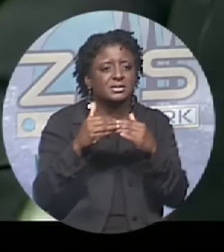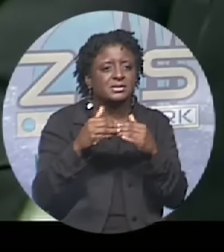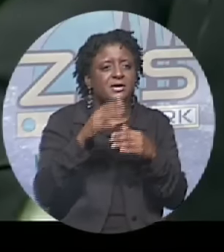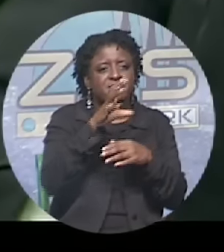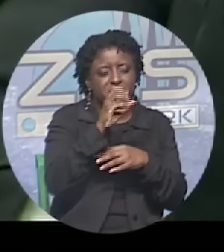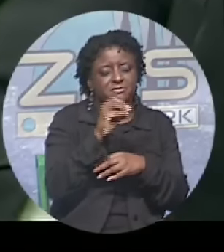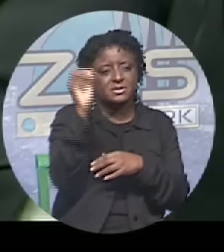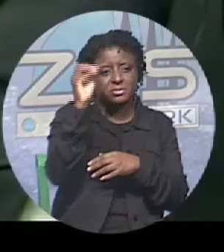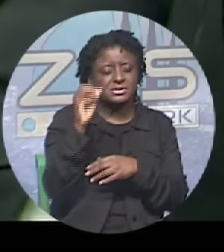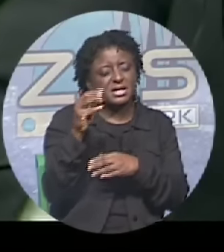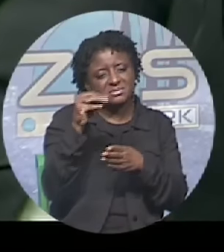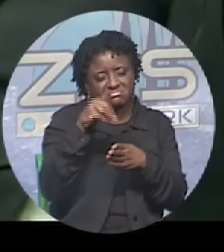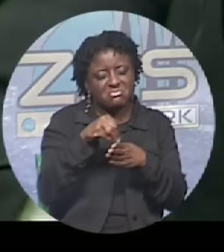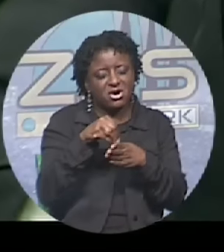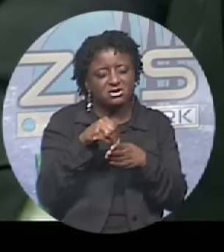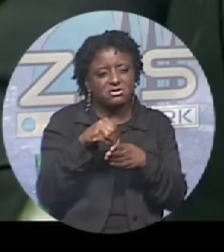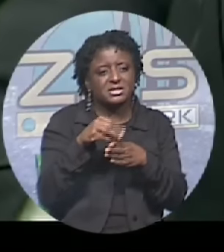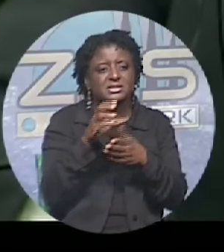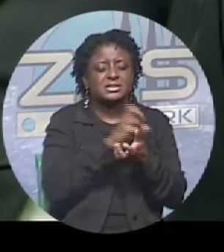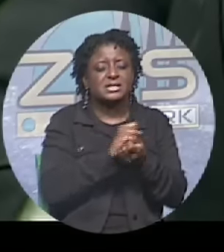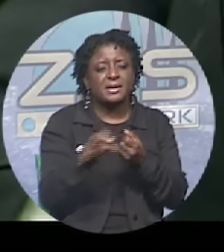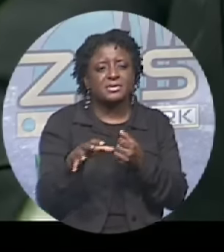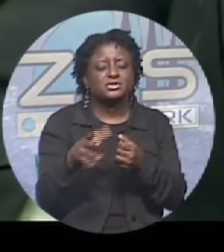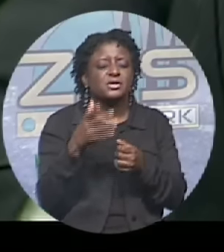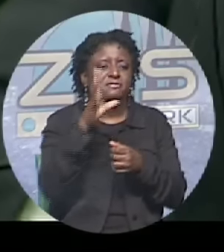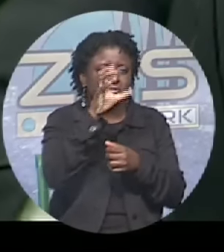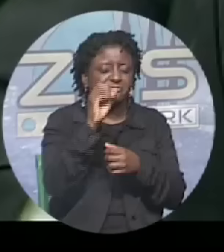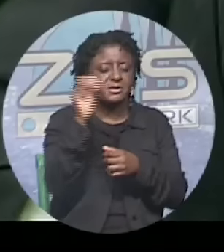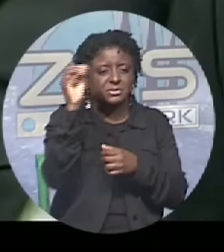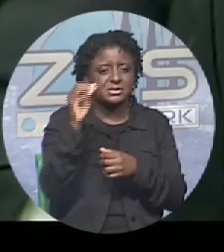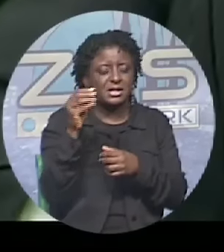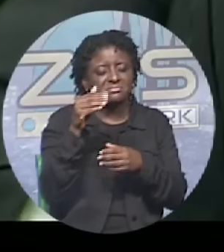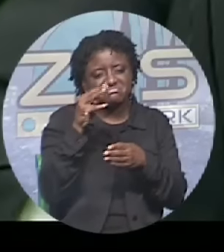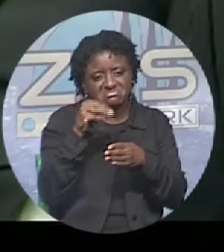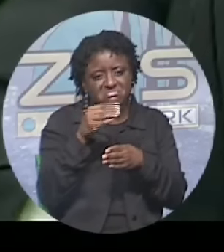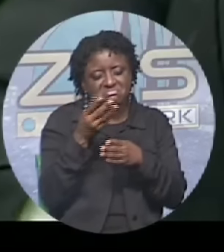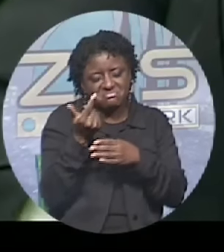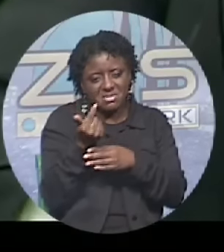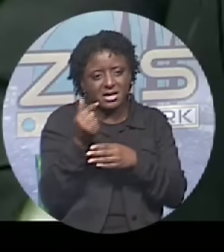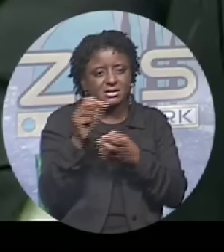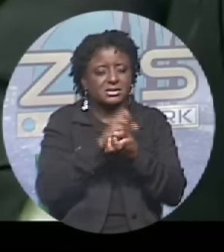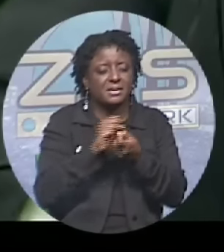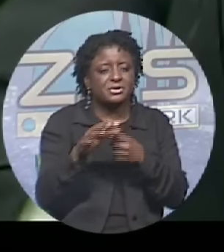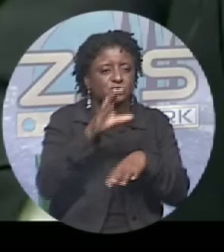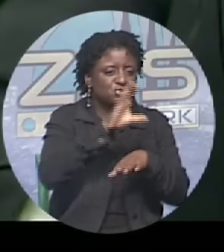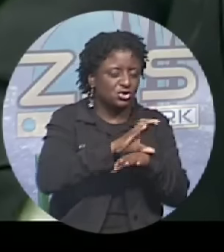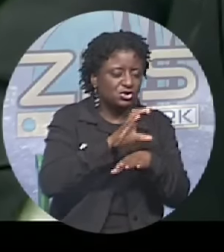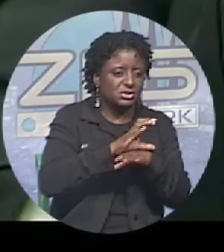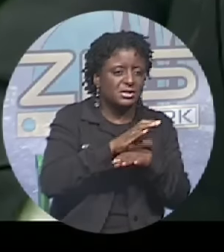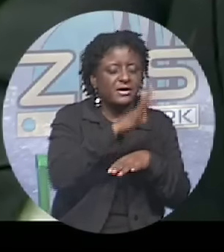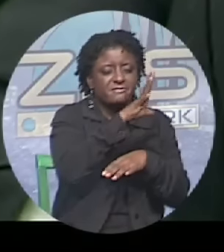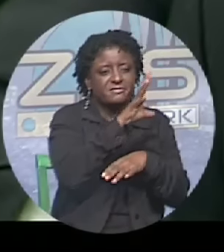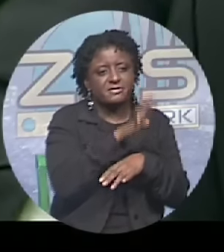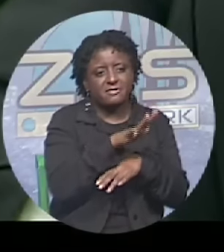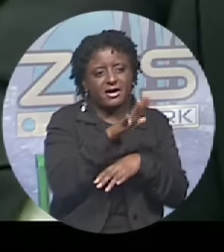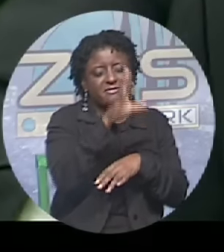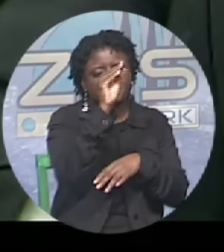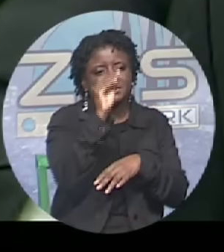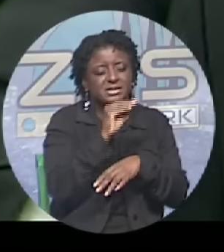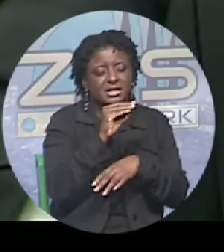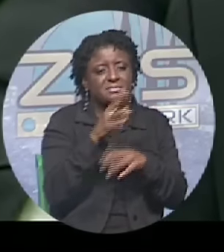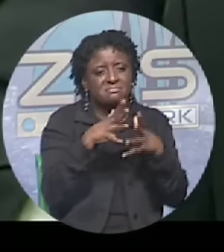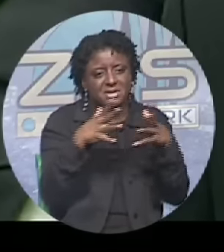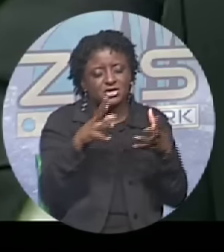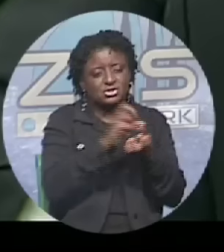damage. 50% received minor damage. Churches, 55% received major damages.